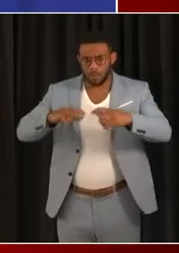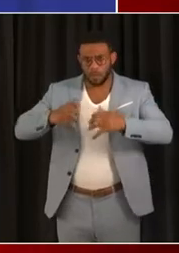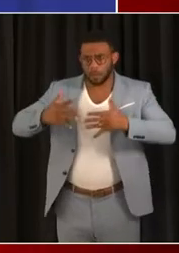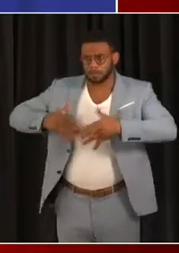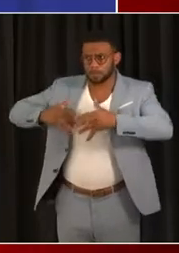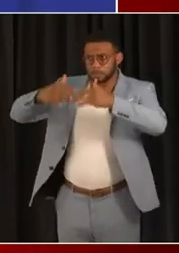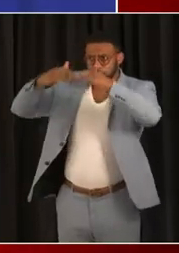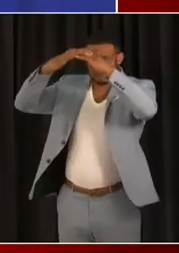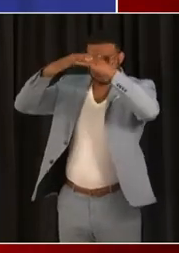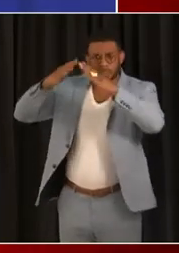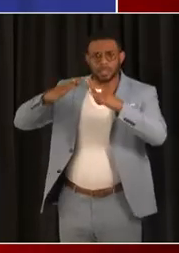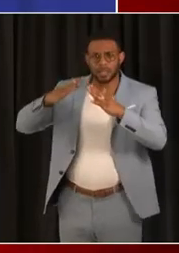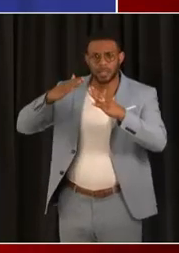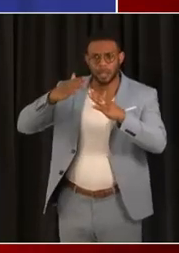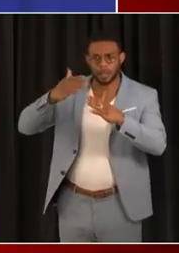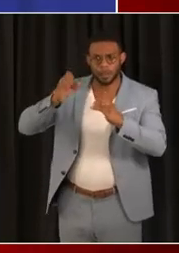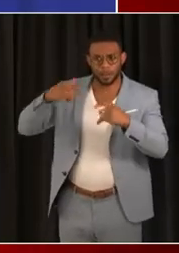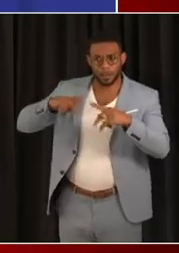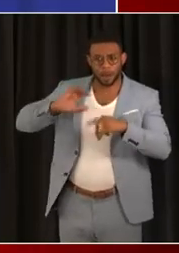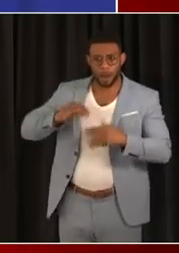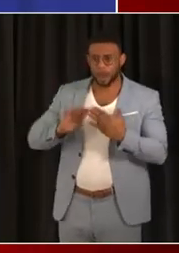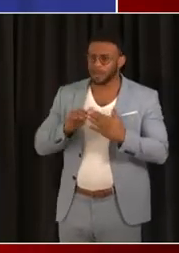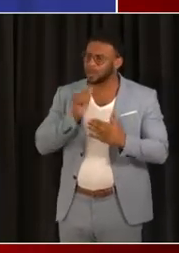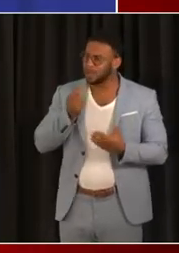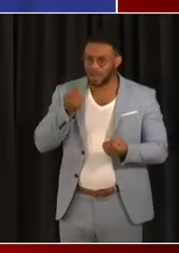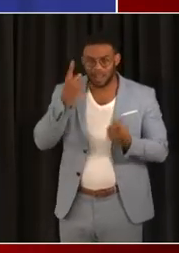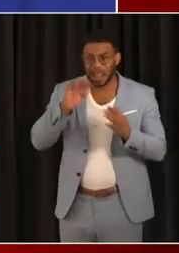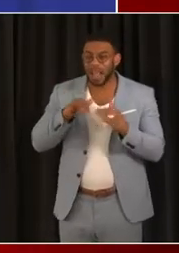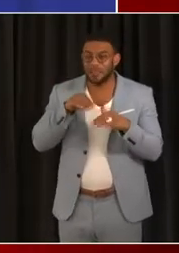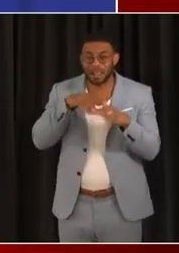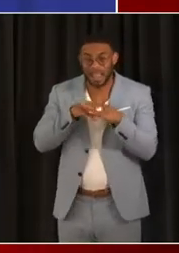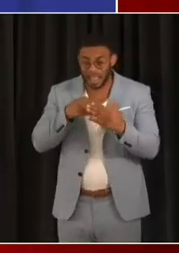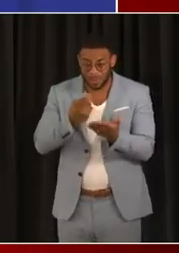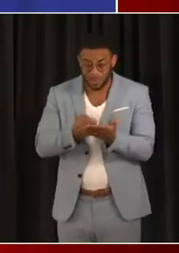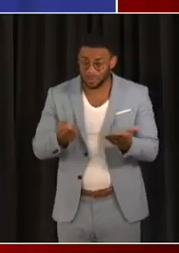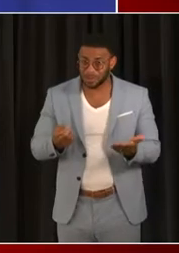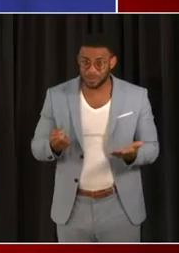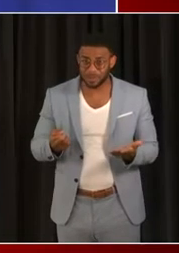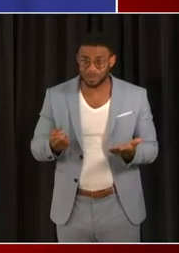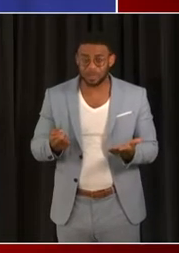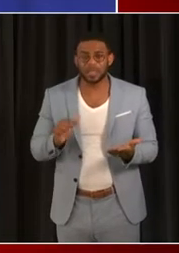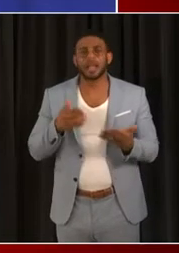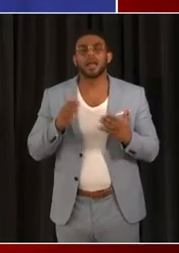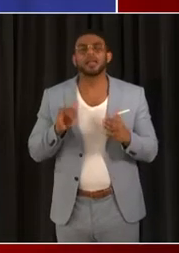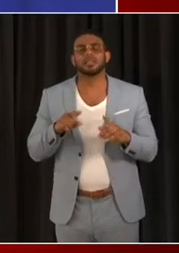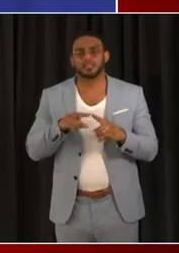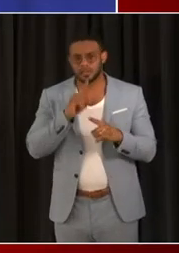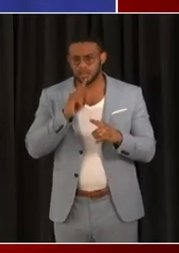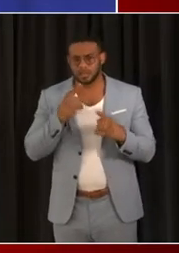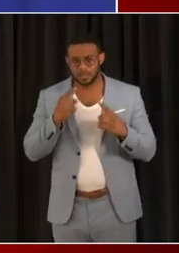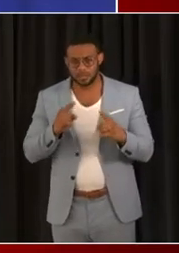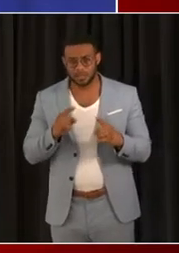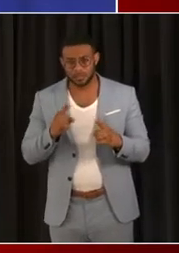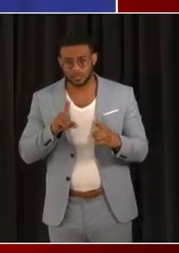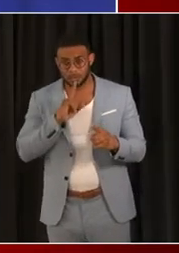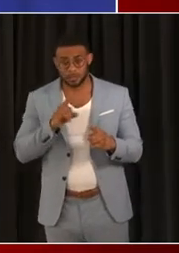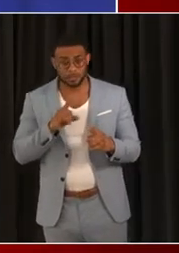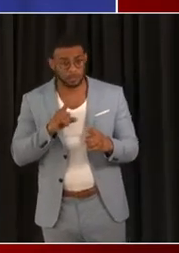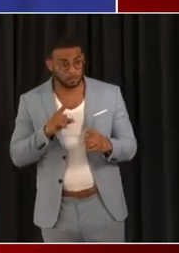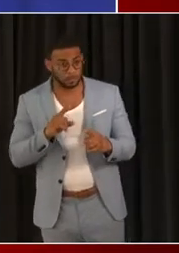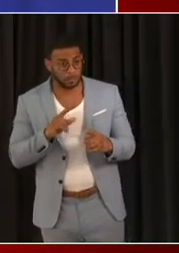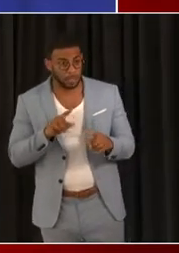because many of our, those in our community don't quite know how to access those resources that allow them to be successful where